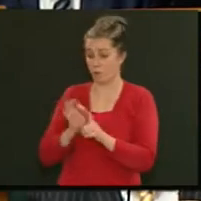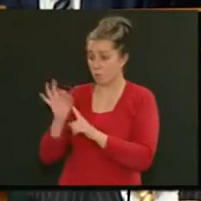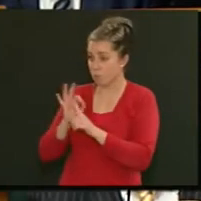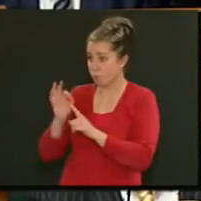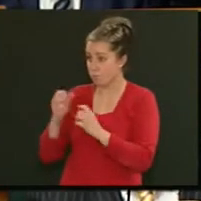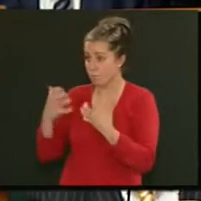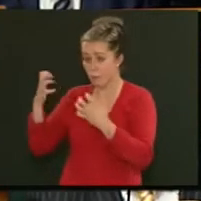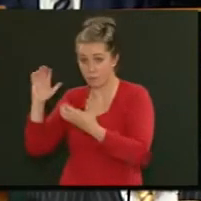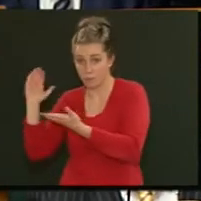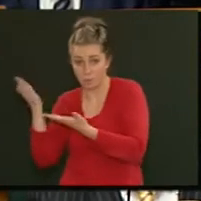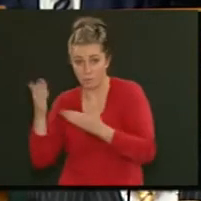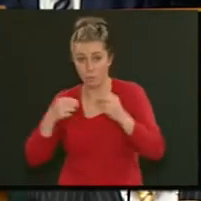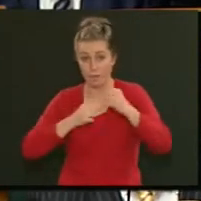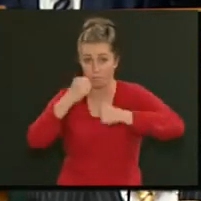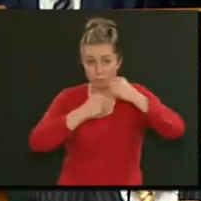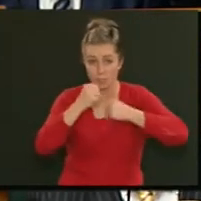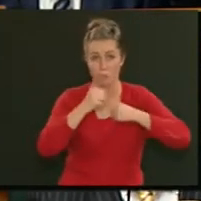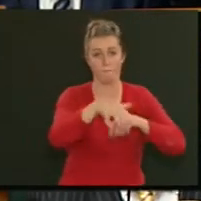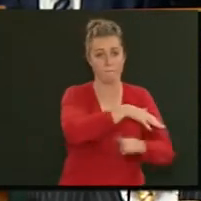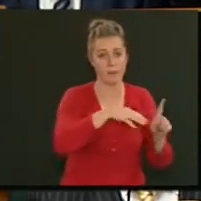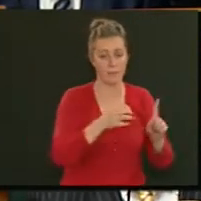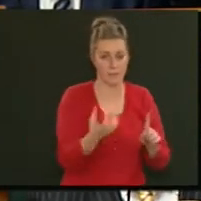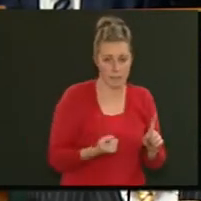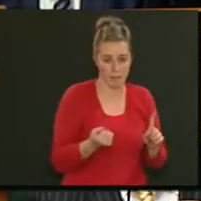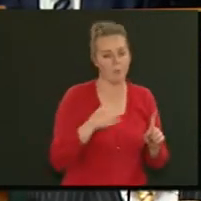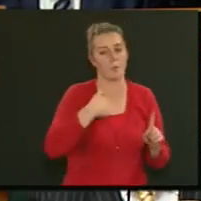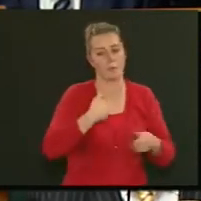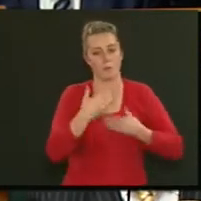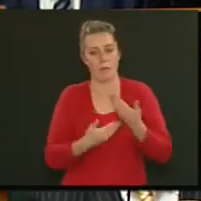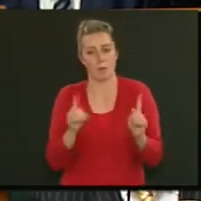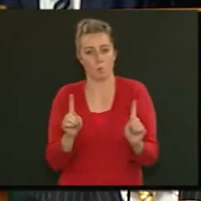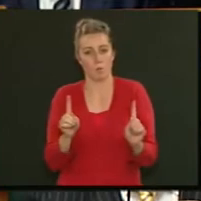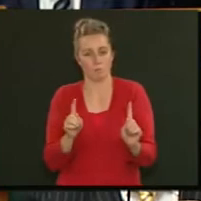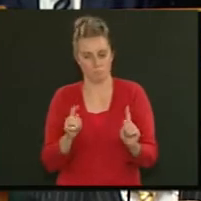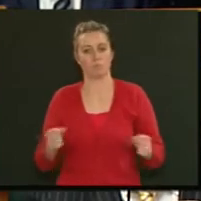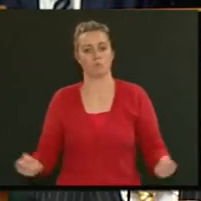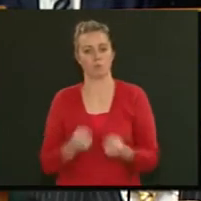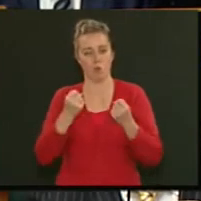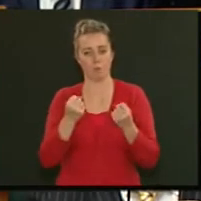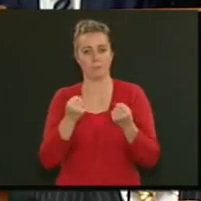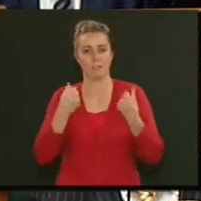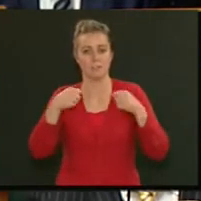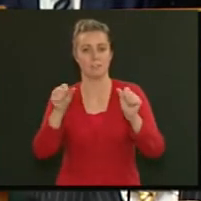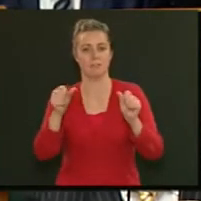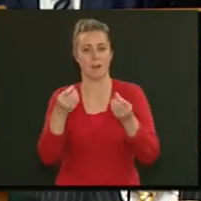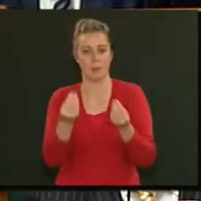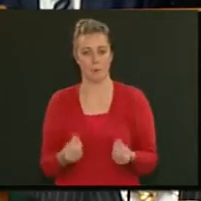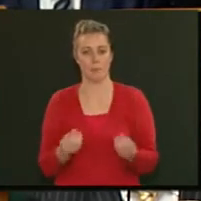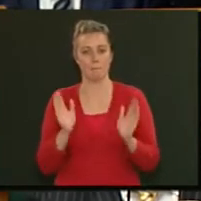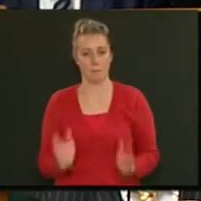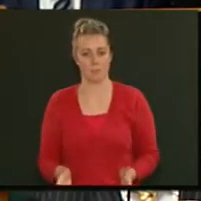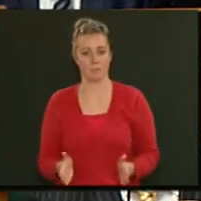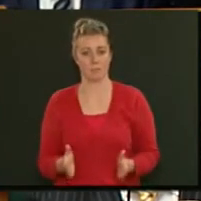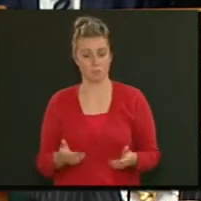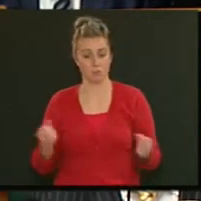in infrastructure, or boost family incomes, we must continue to have a strong and successful economy. A strong